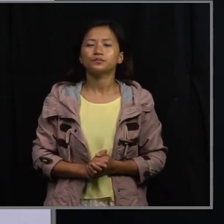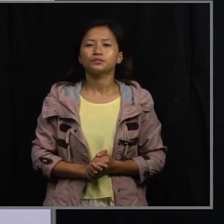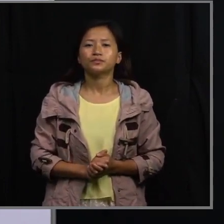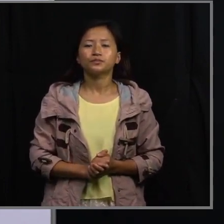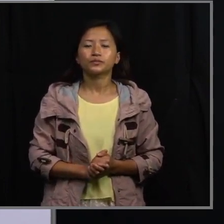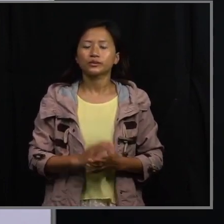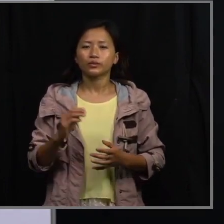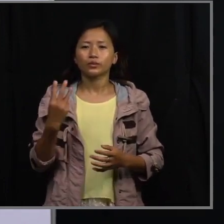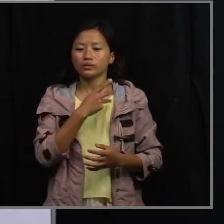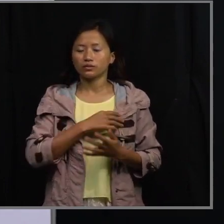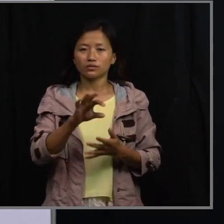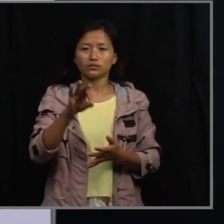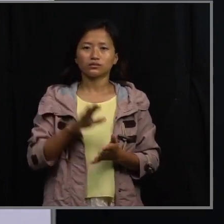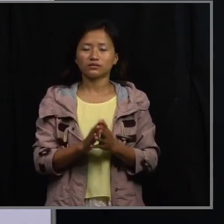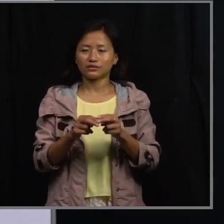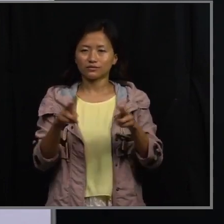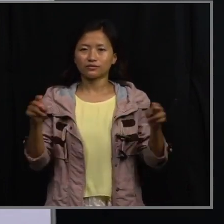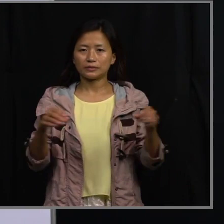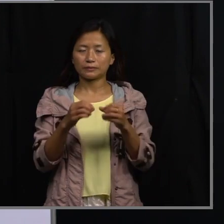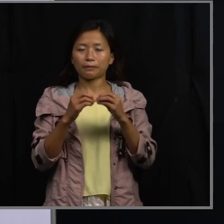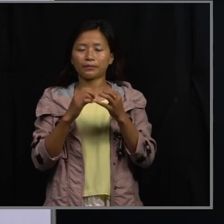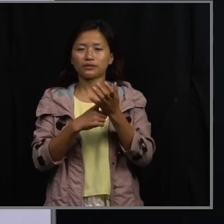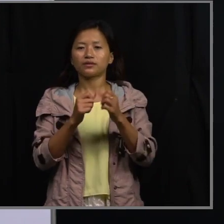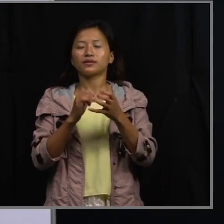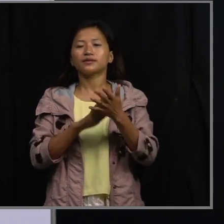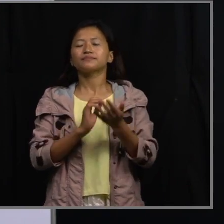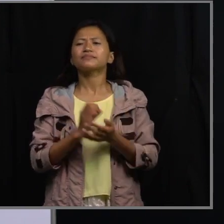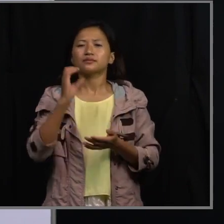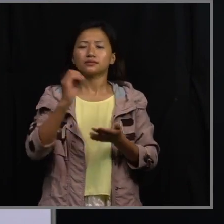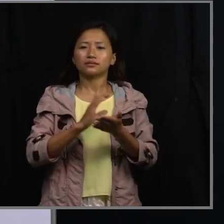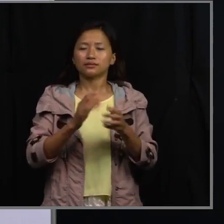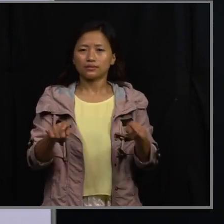we got the different branches of science, right? Say